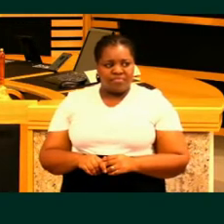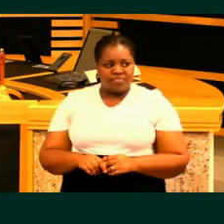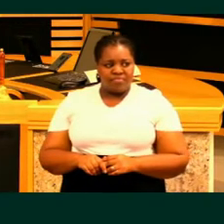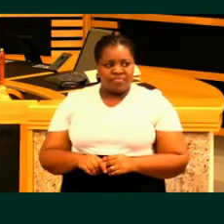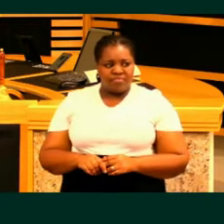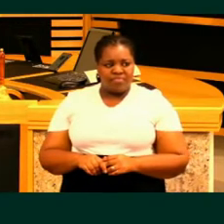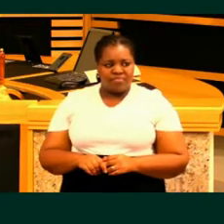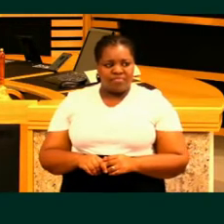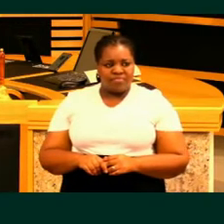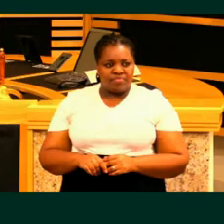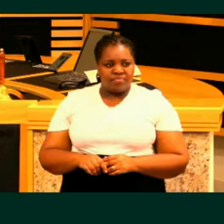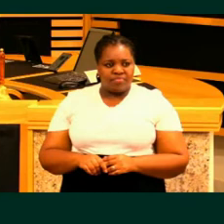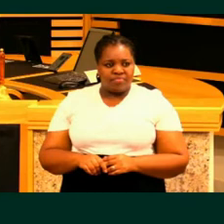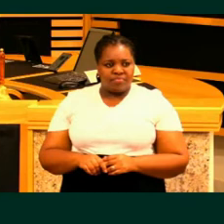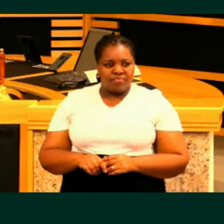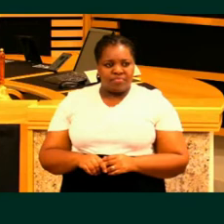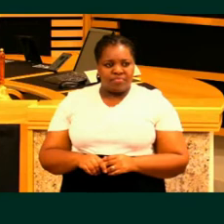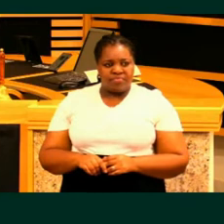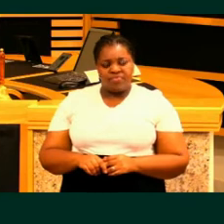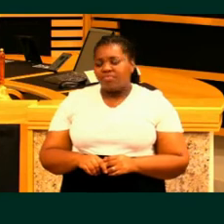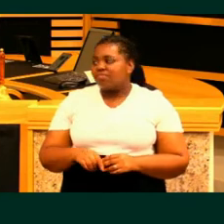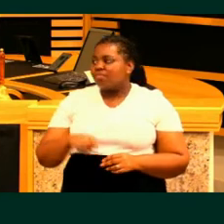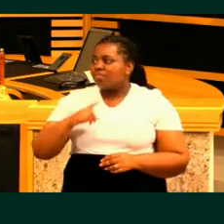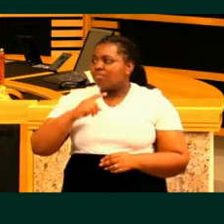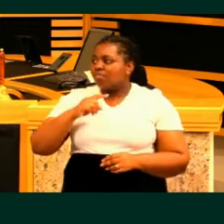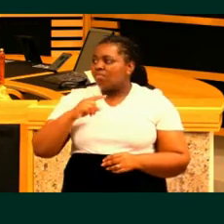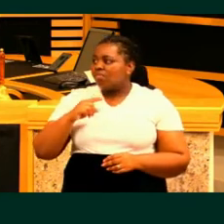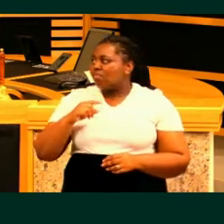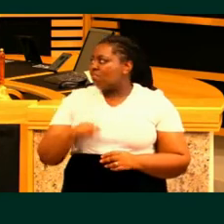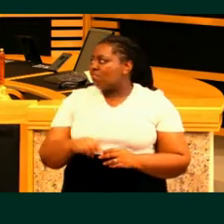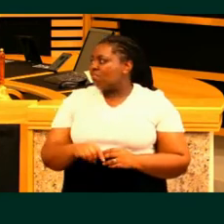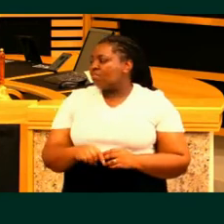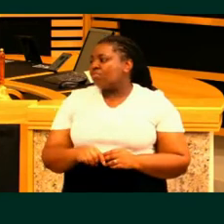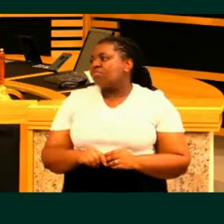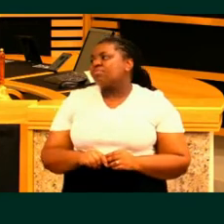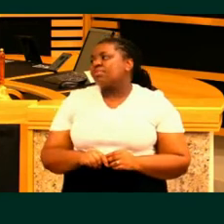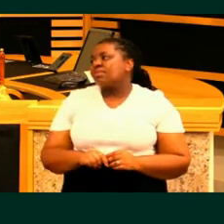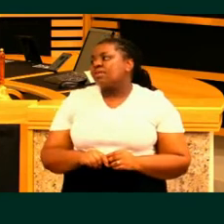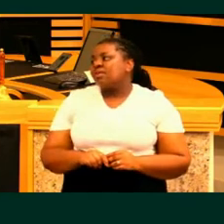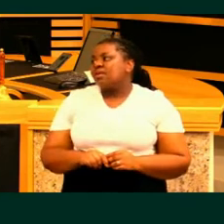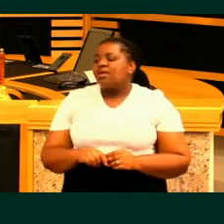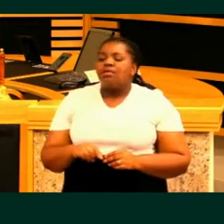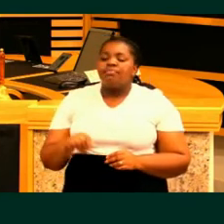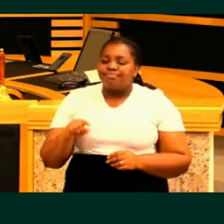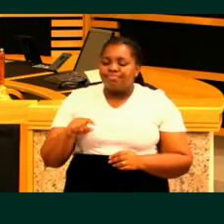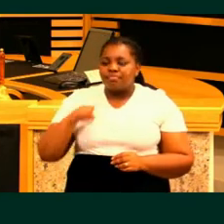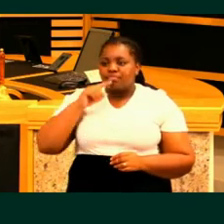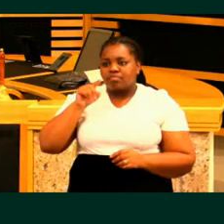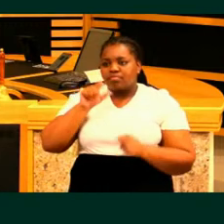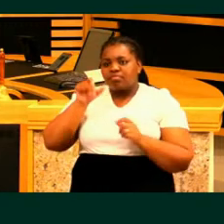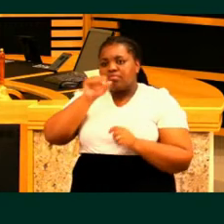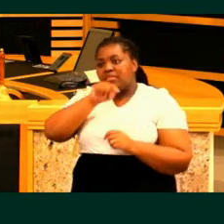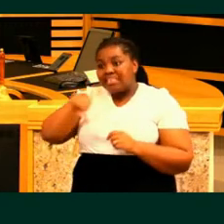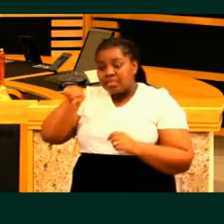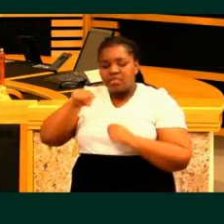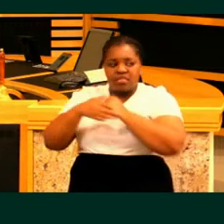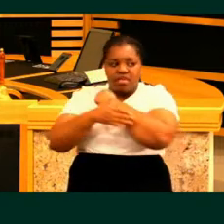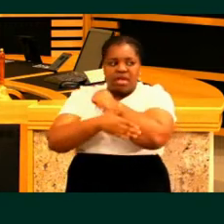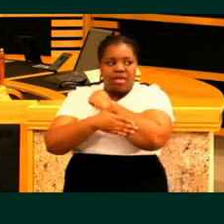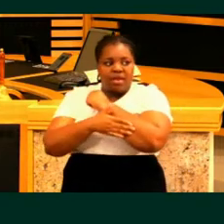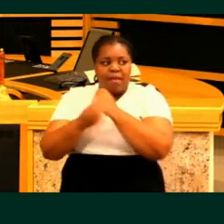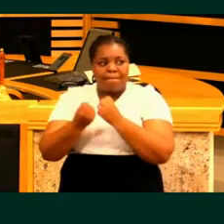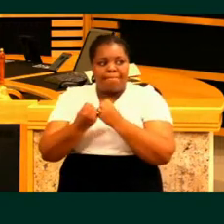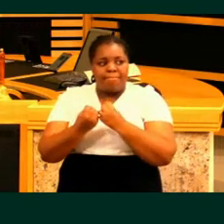because the population of of of of of of of of of of these countries mostly